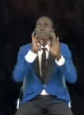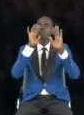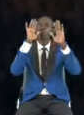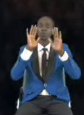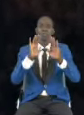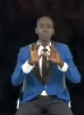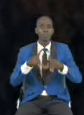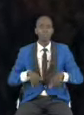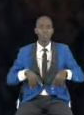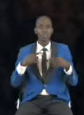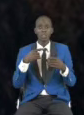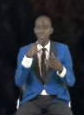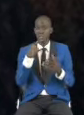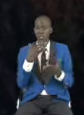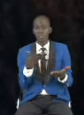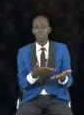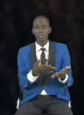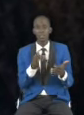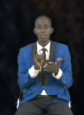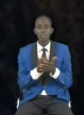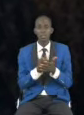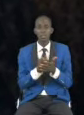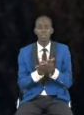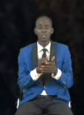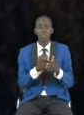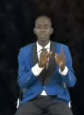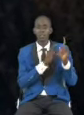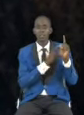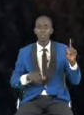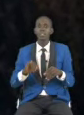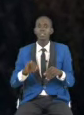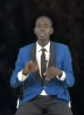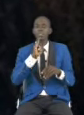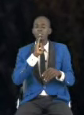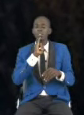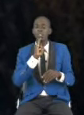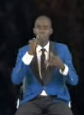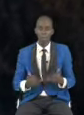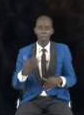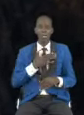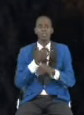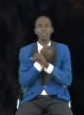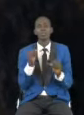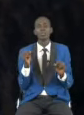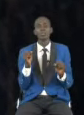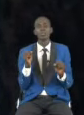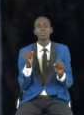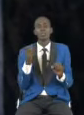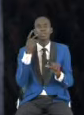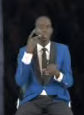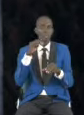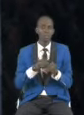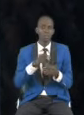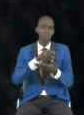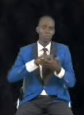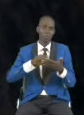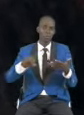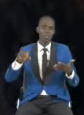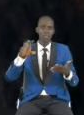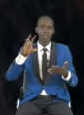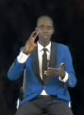the Lord is now my salvation. Look at verse 6. It says